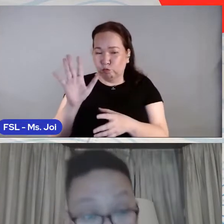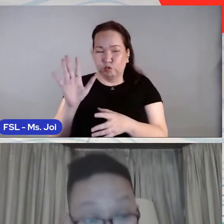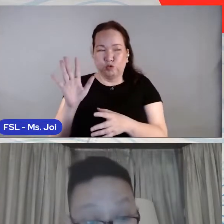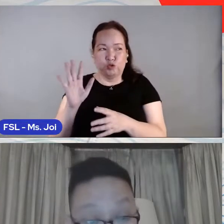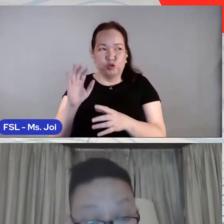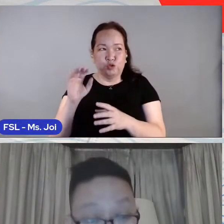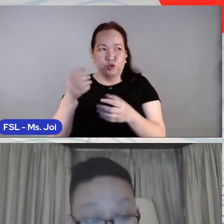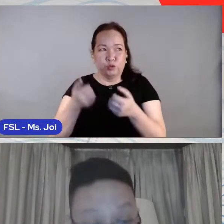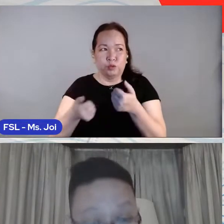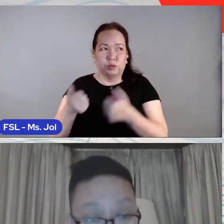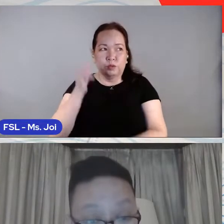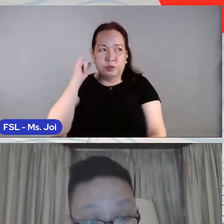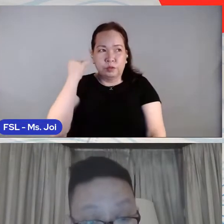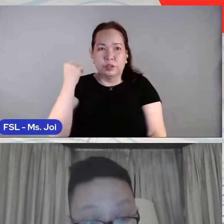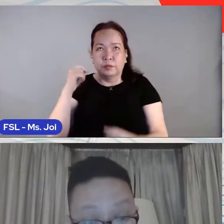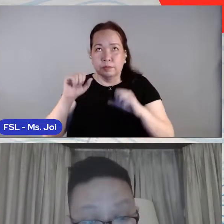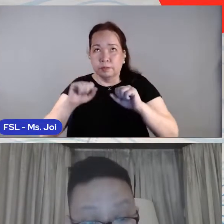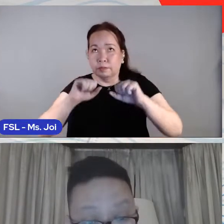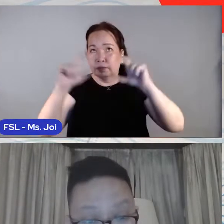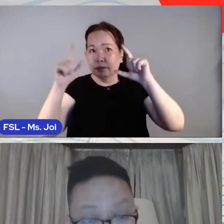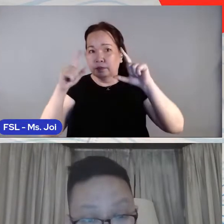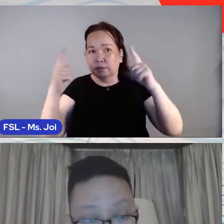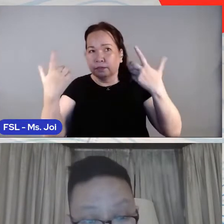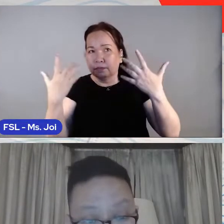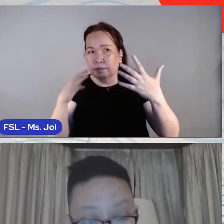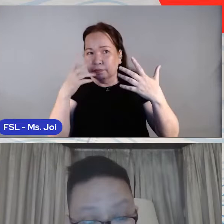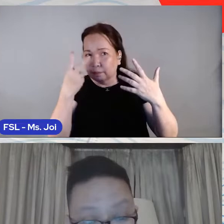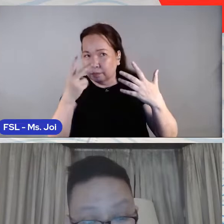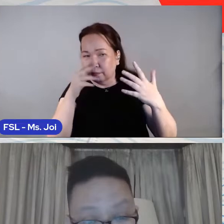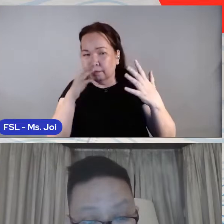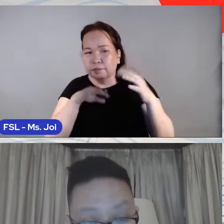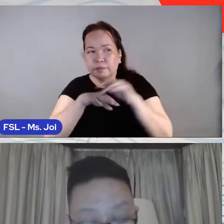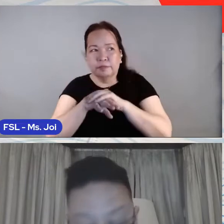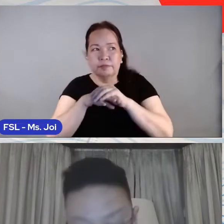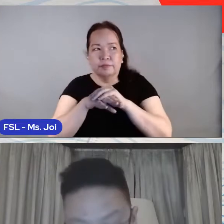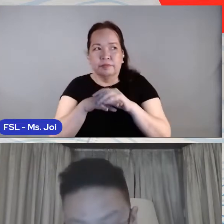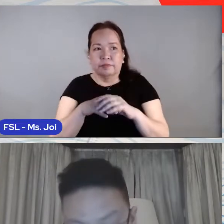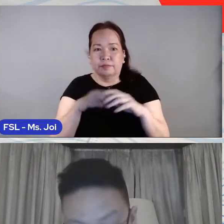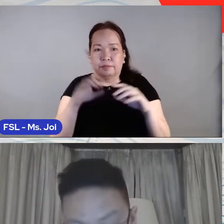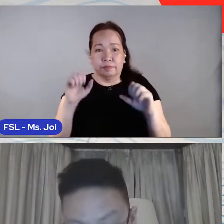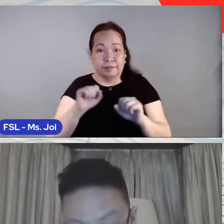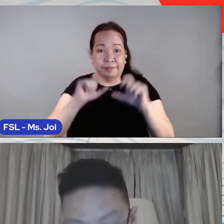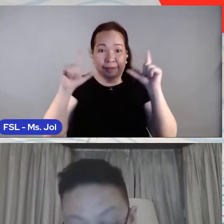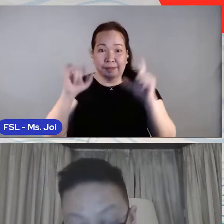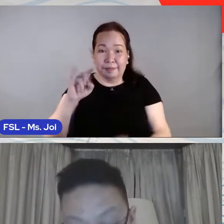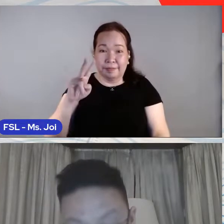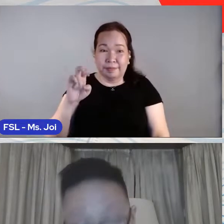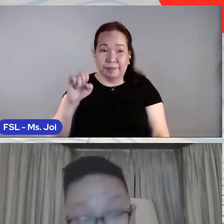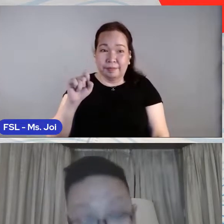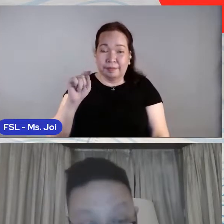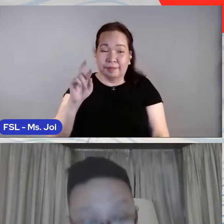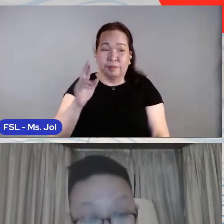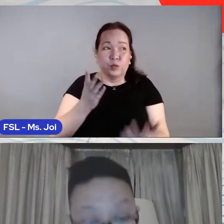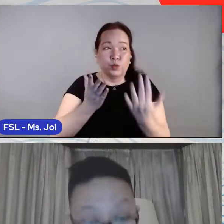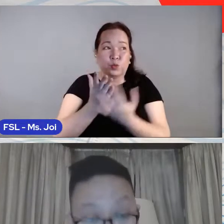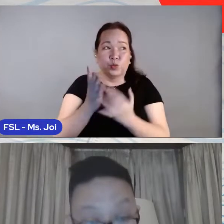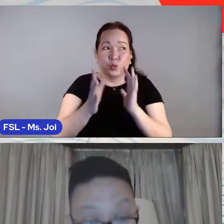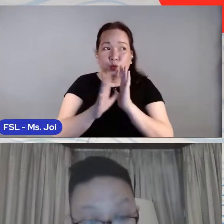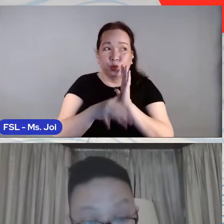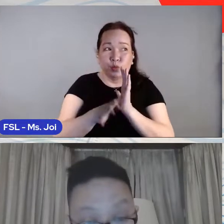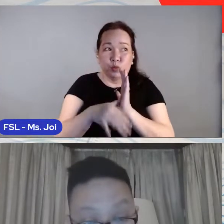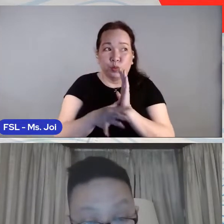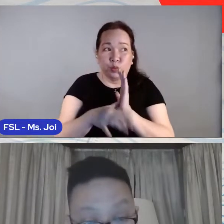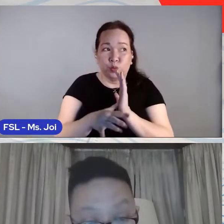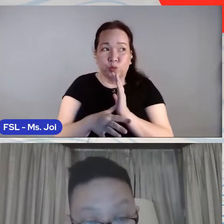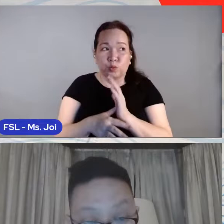streaming equipment, kaya you can actually access the live stream through the COMELEC YouTube channel and the Facebook page